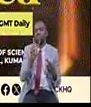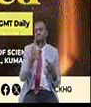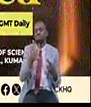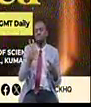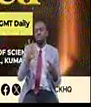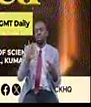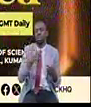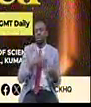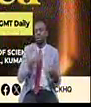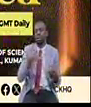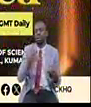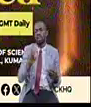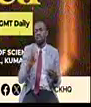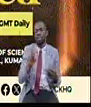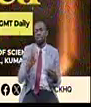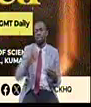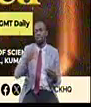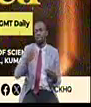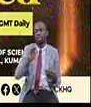2024. All our